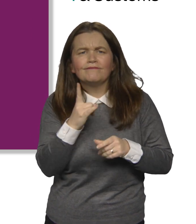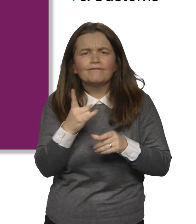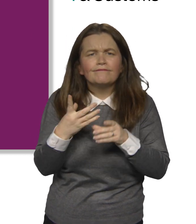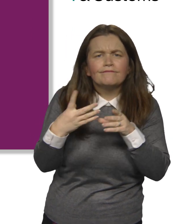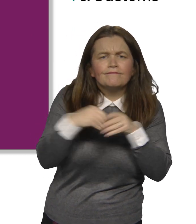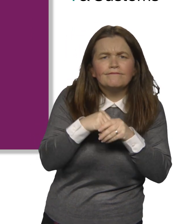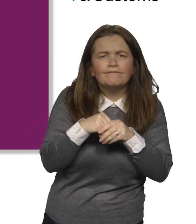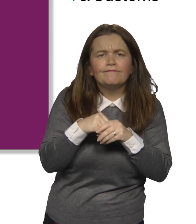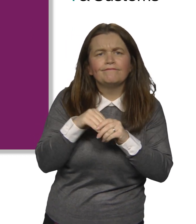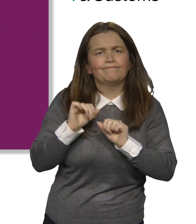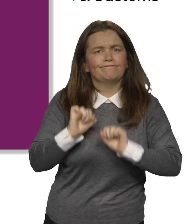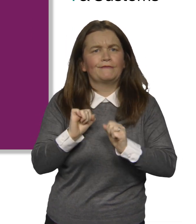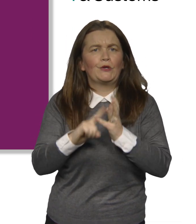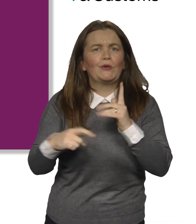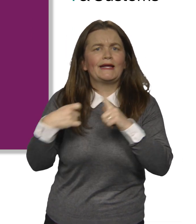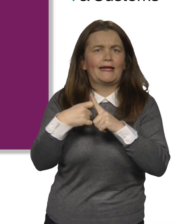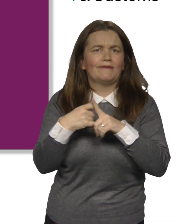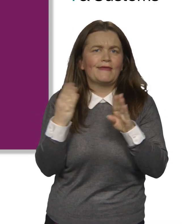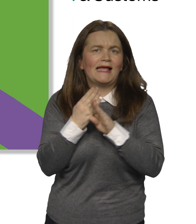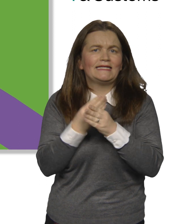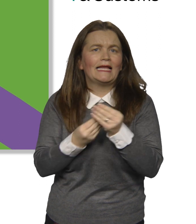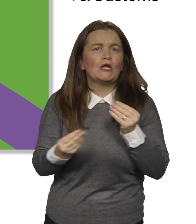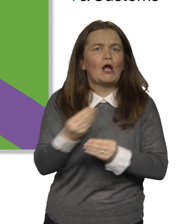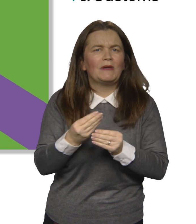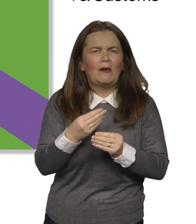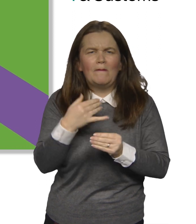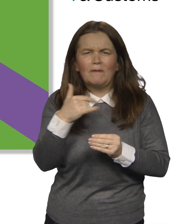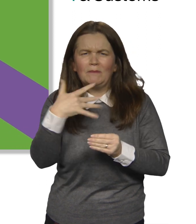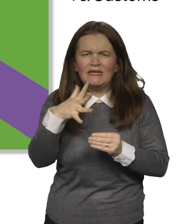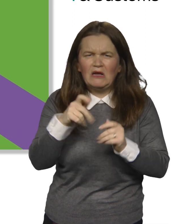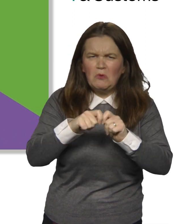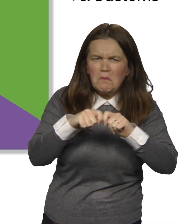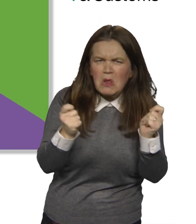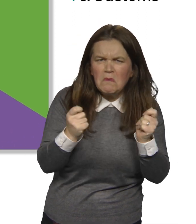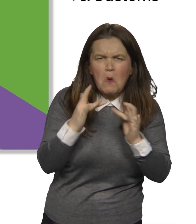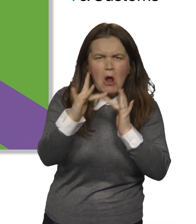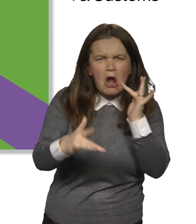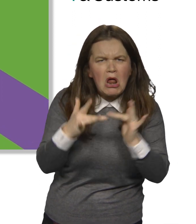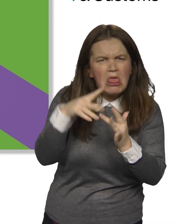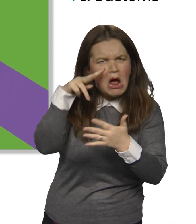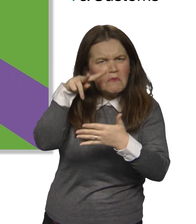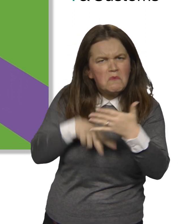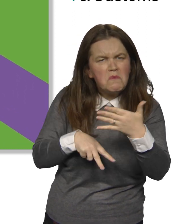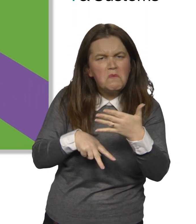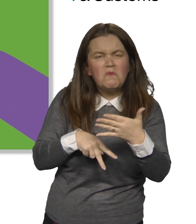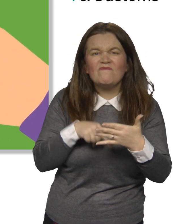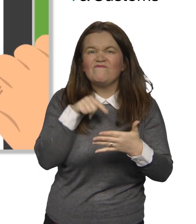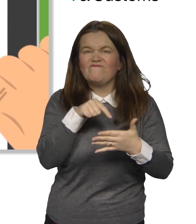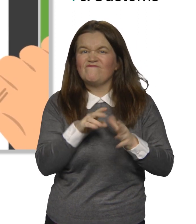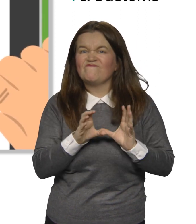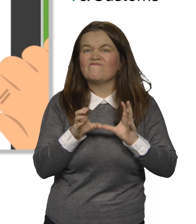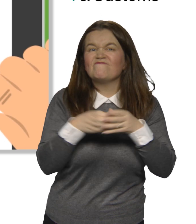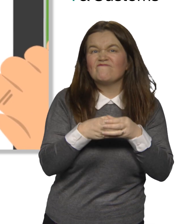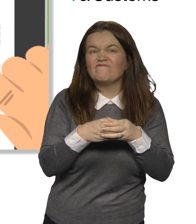what's called the UK's hidden economy. You might have read about them in the newspaper or online. They're the